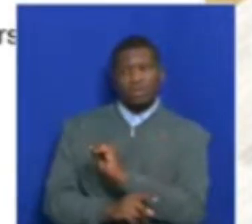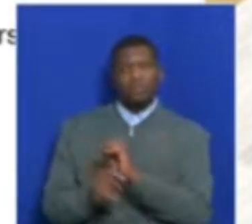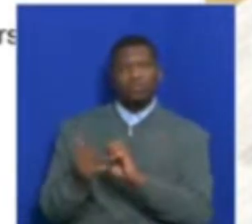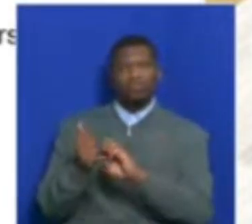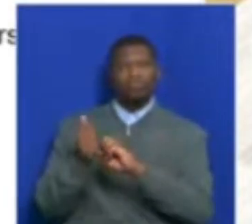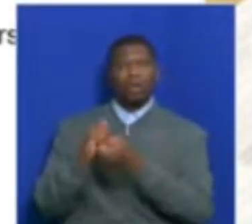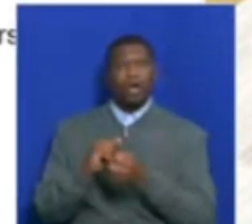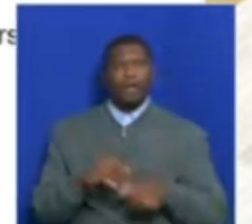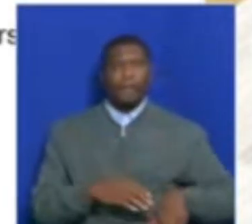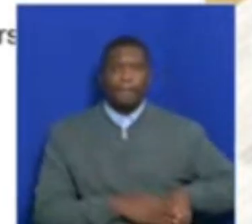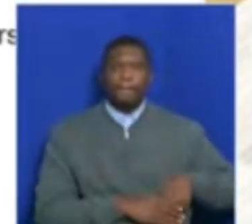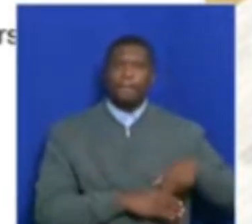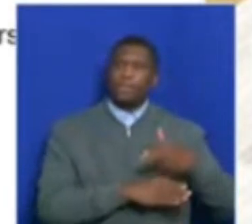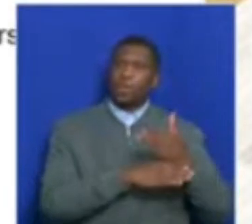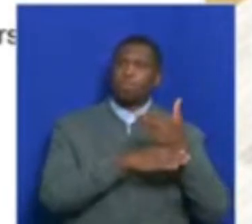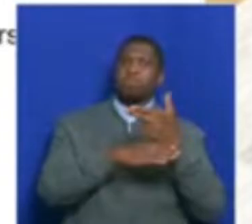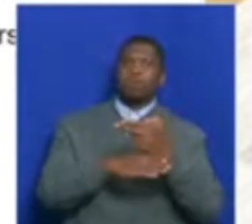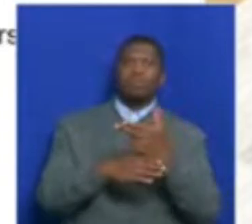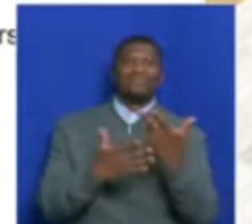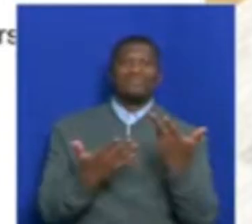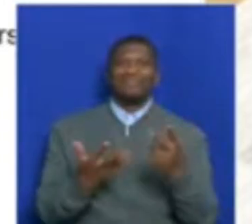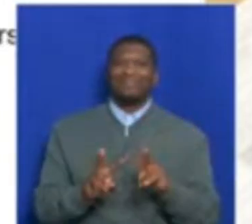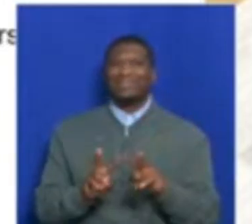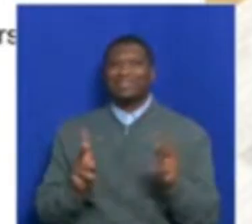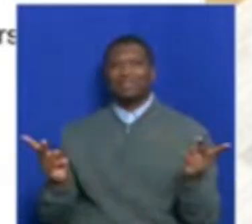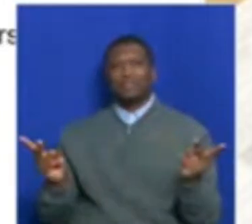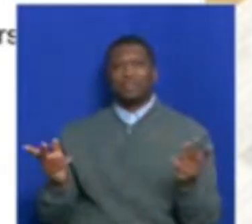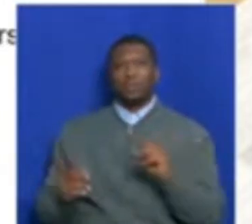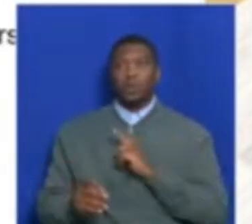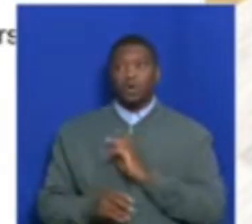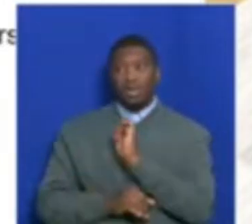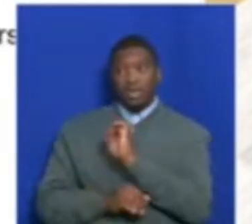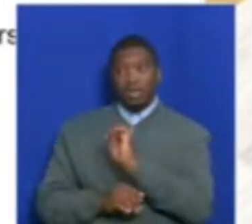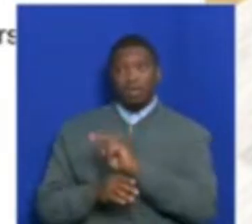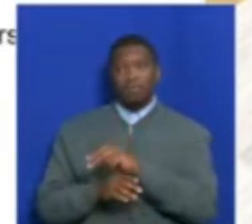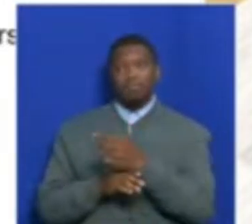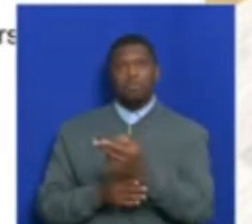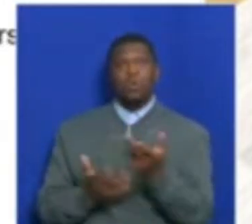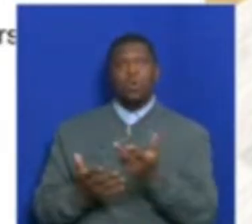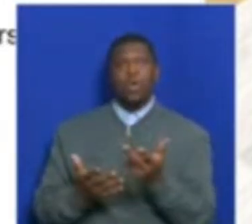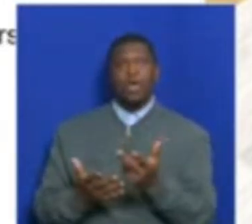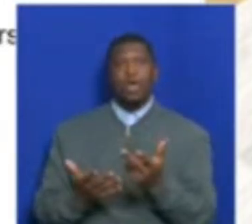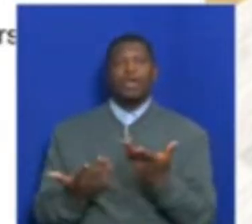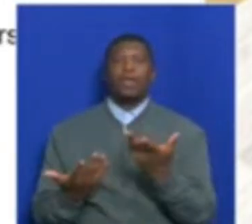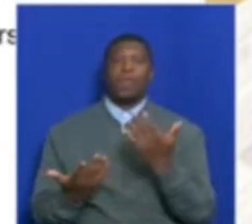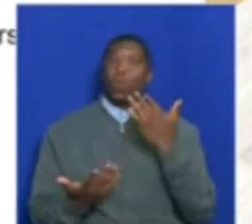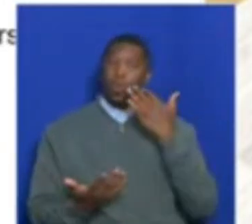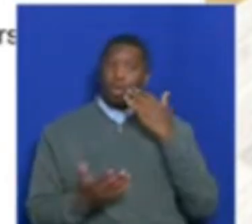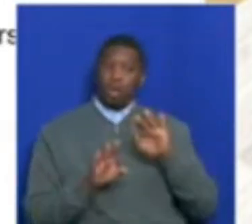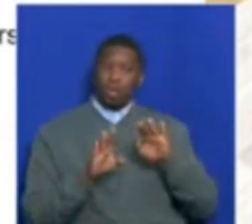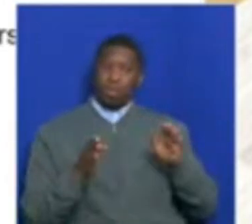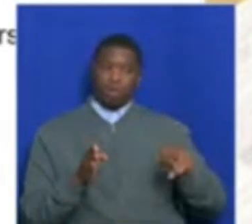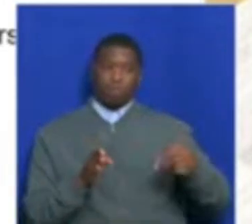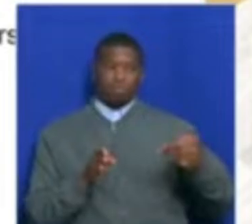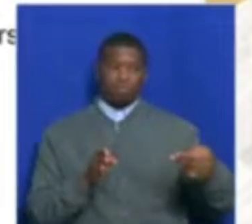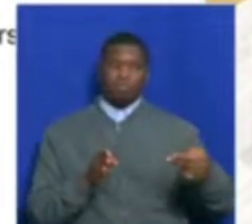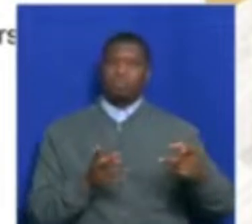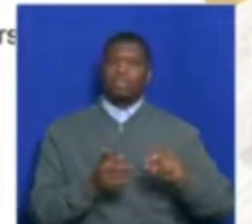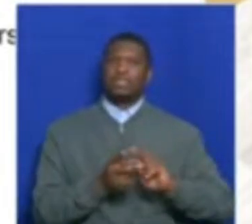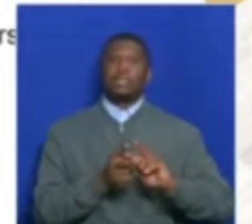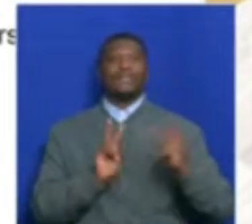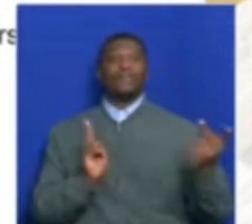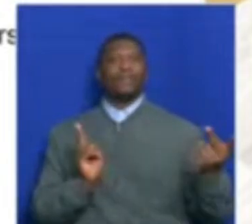from underneath a pillow, as he was found at the base of the bed while the pillow was at the head of the bed. The